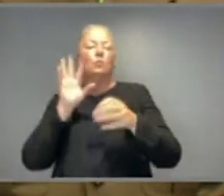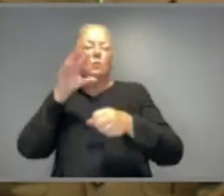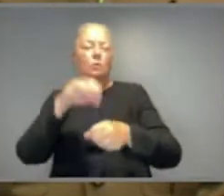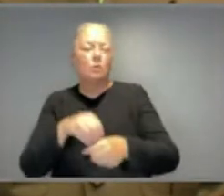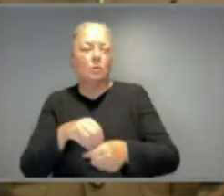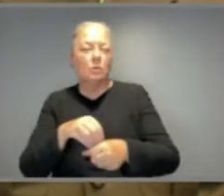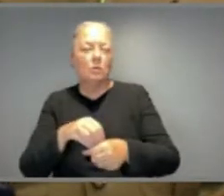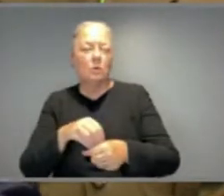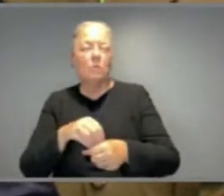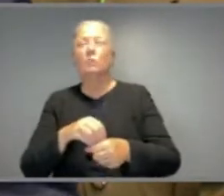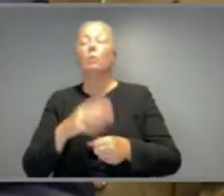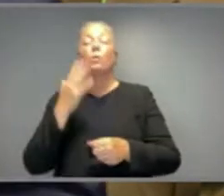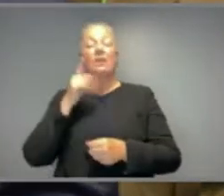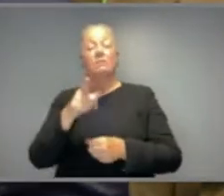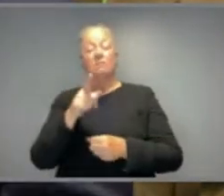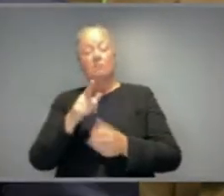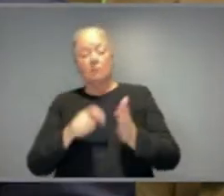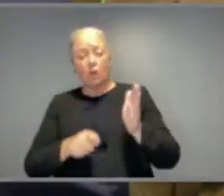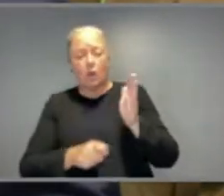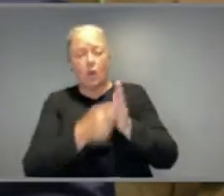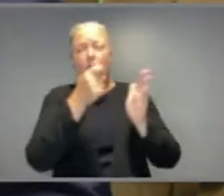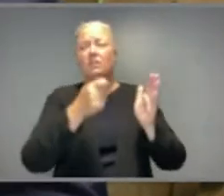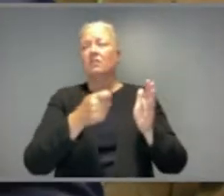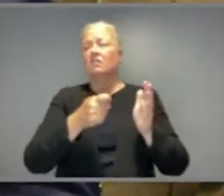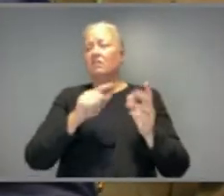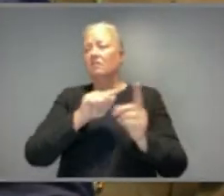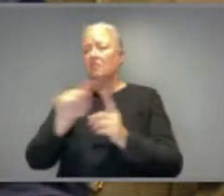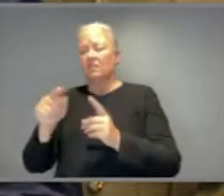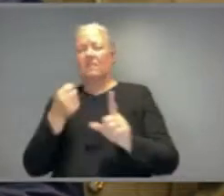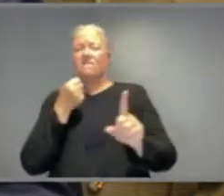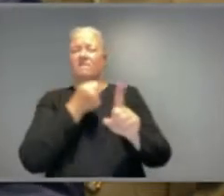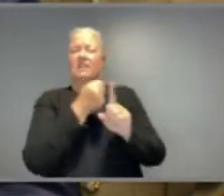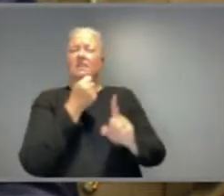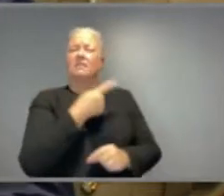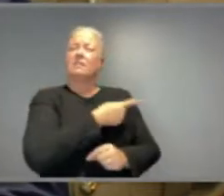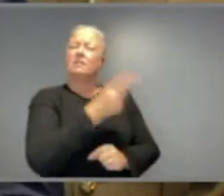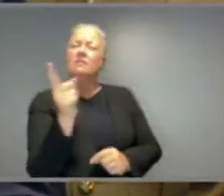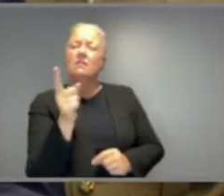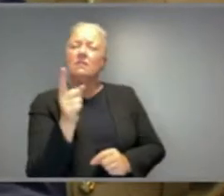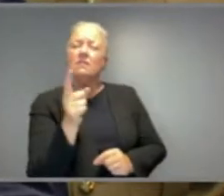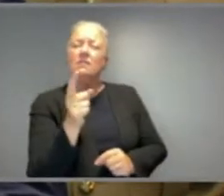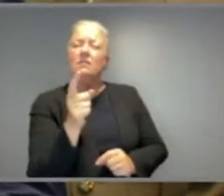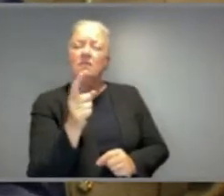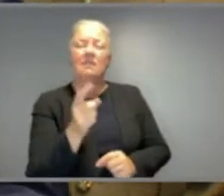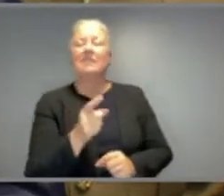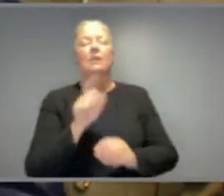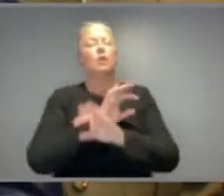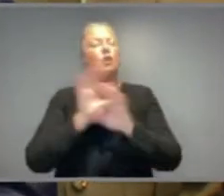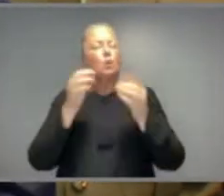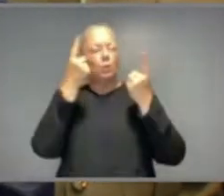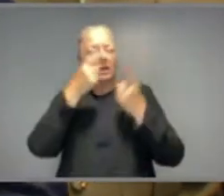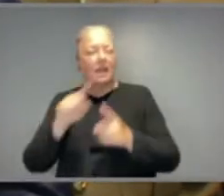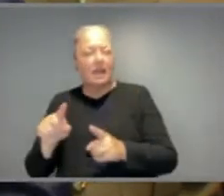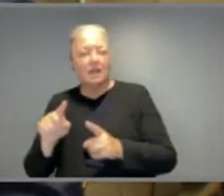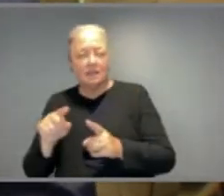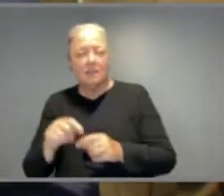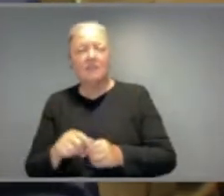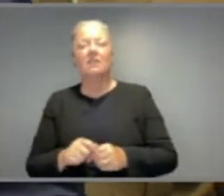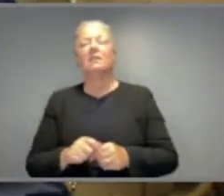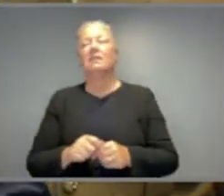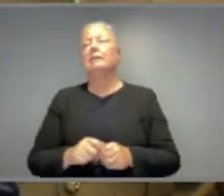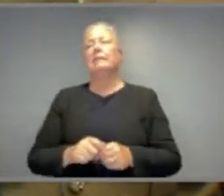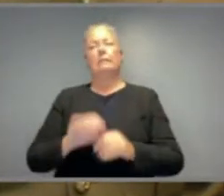the lockdowns or other restrictions may have, and it doesn't calculate the labour market scarring